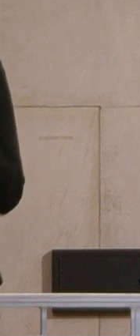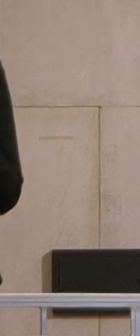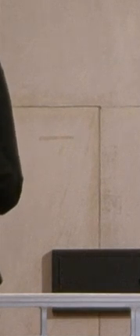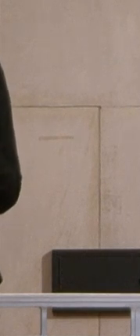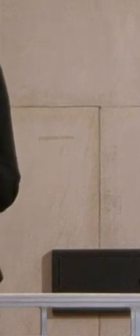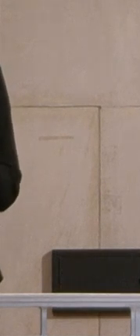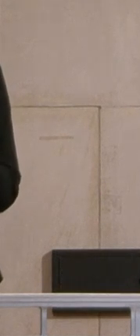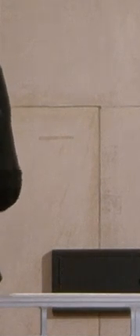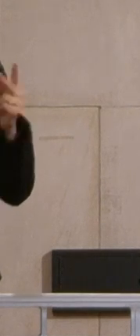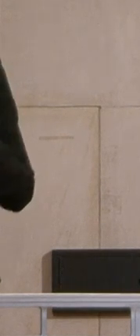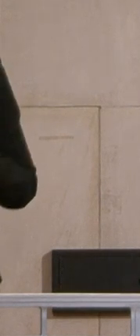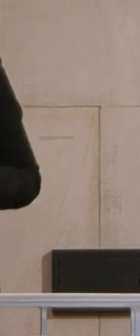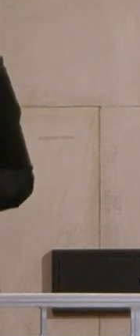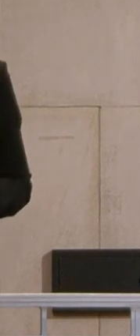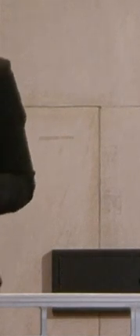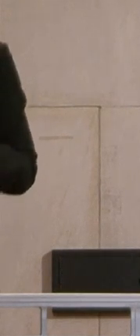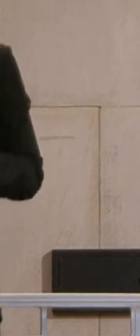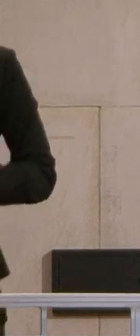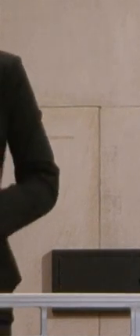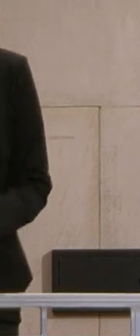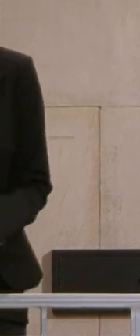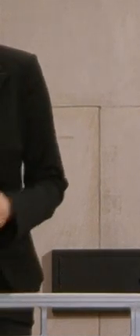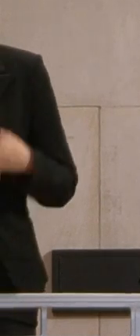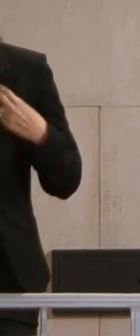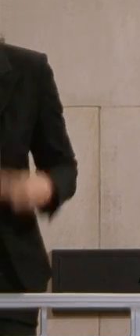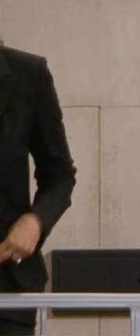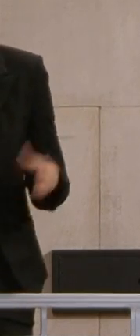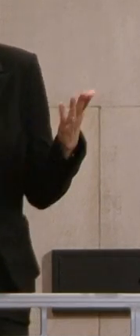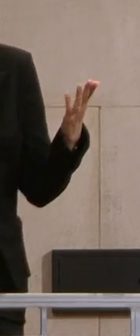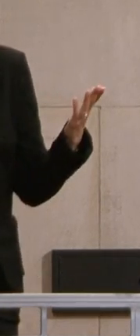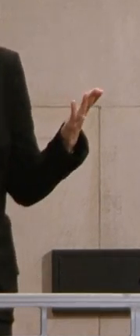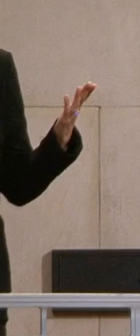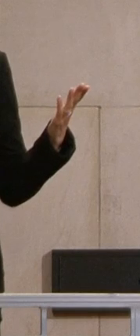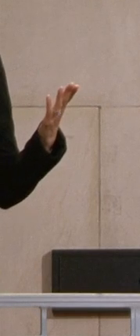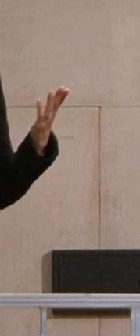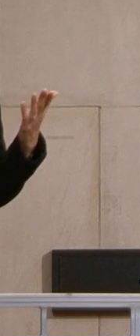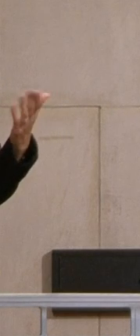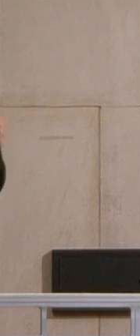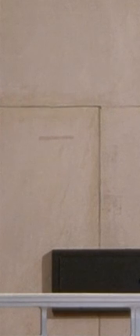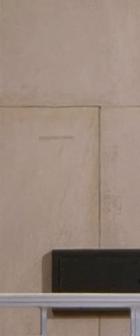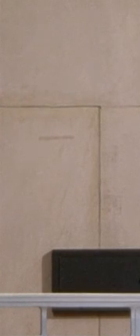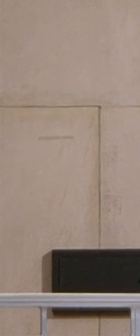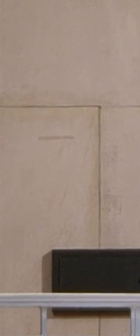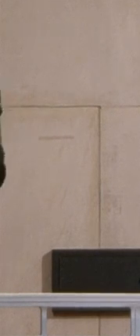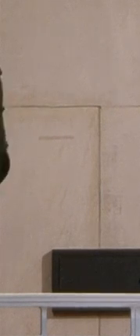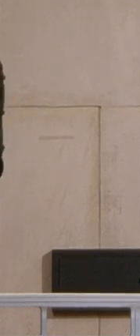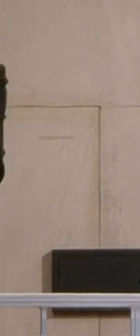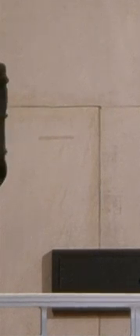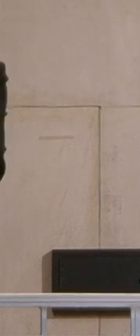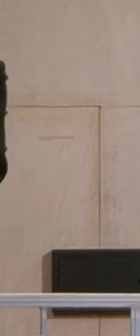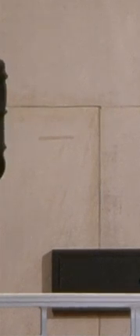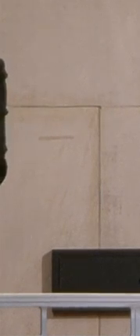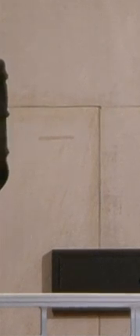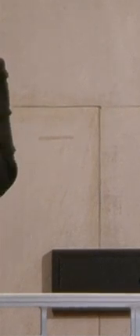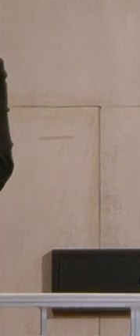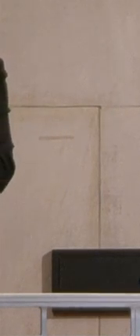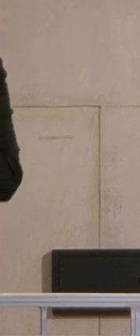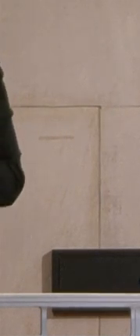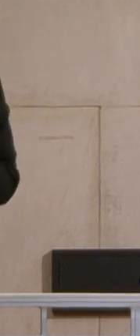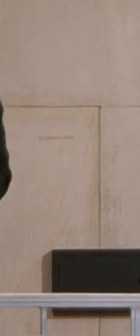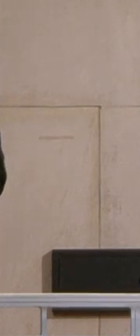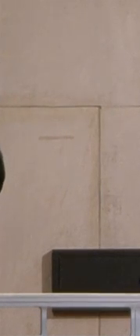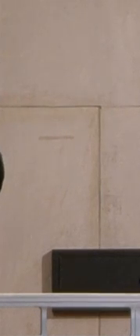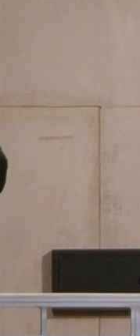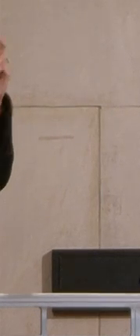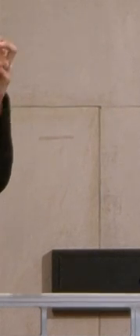my sense of dignity as a human being return. And as she perfectly put it that day, you know, this issue is about a great